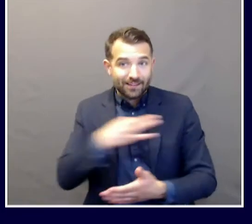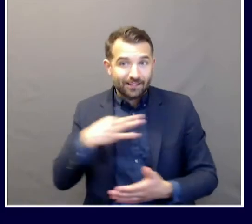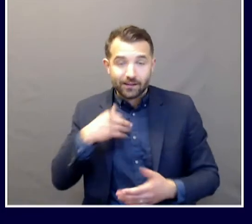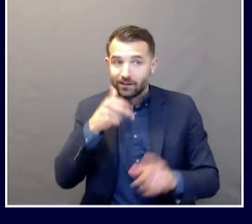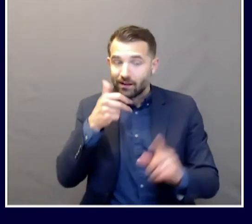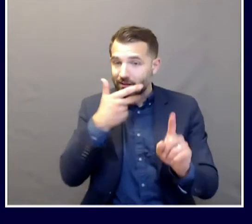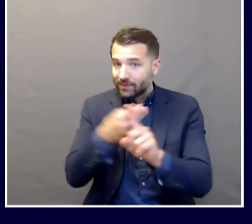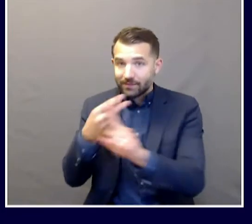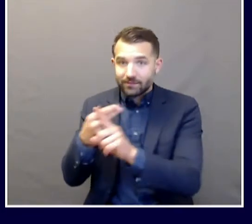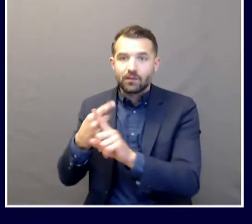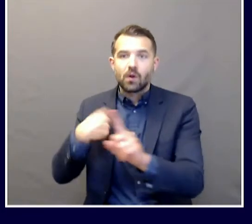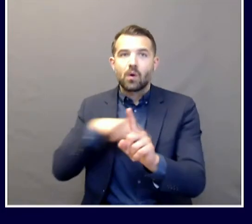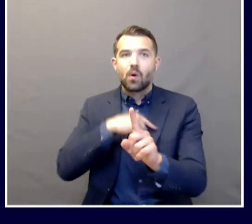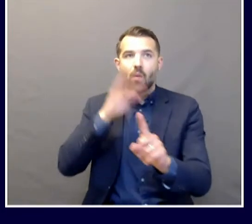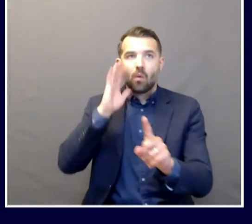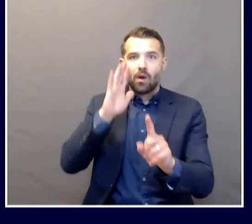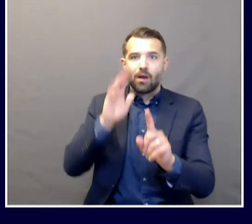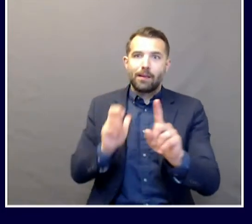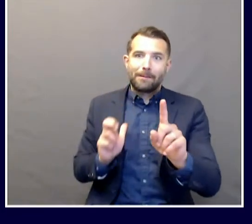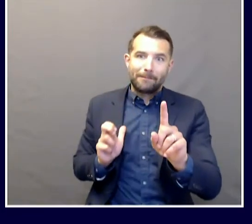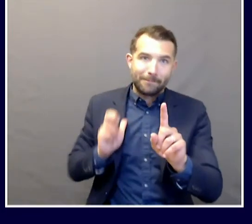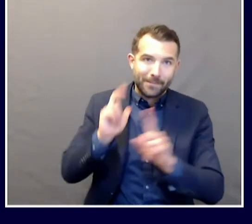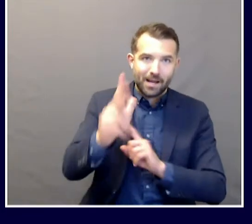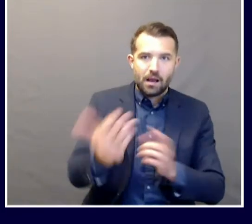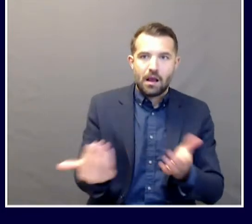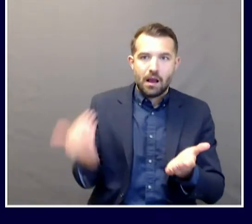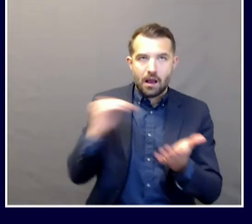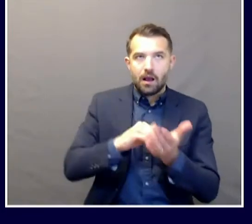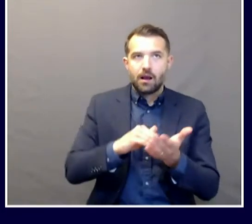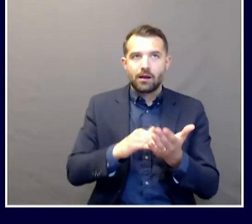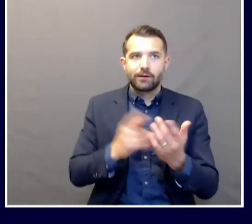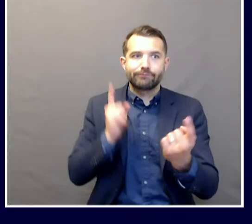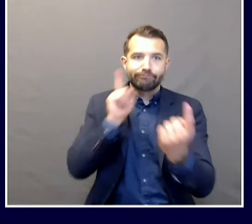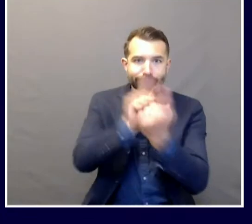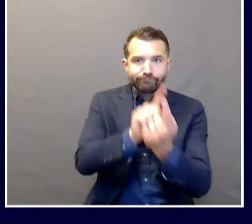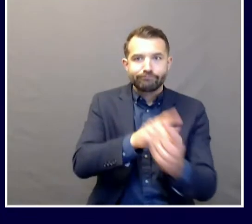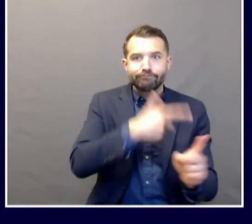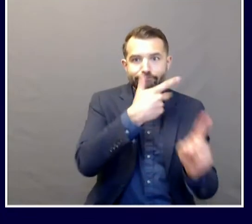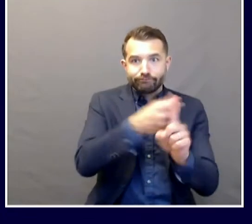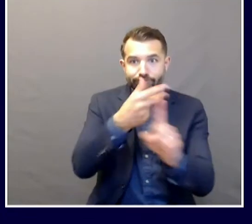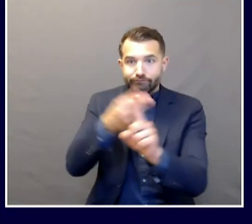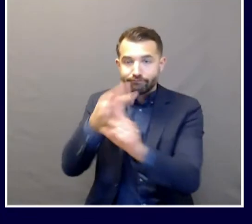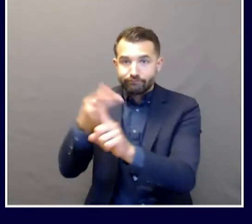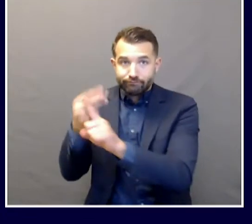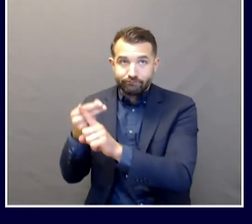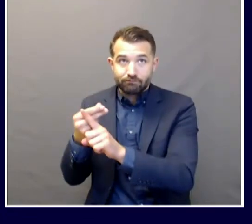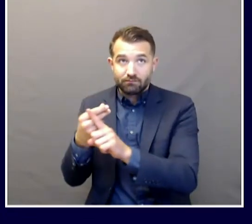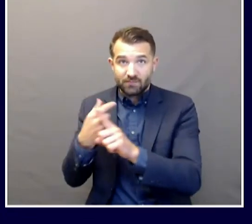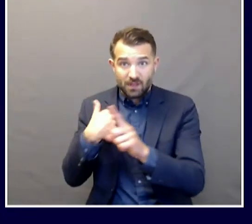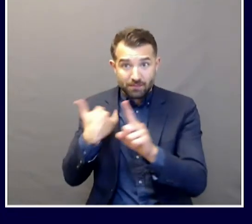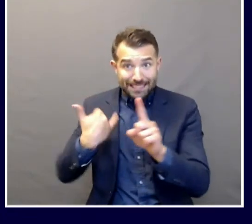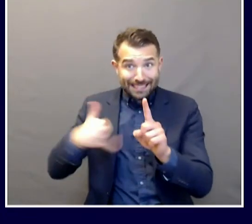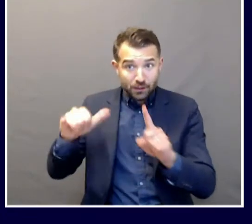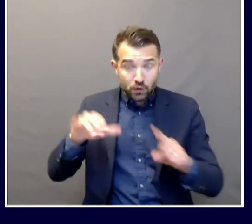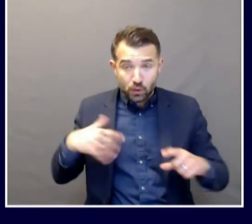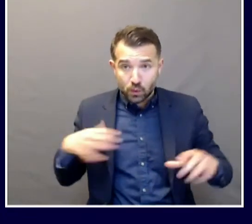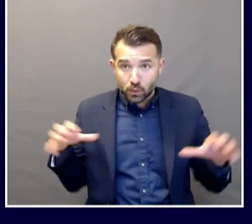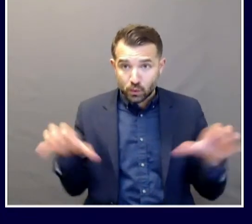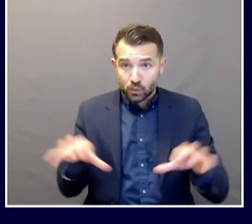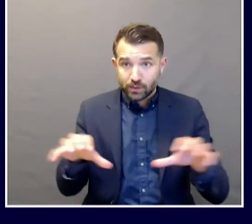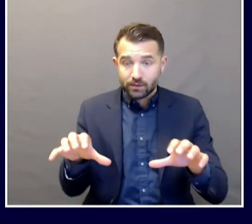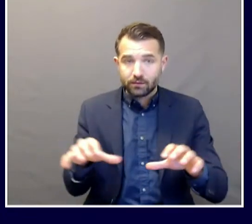doorstep. We're still working with long-term care facilities that need vaccine to get them vaccinated. That's recommendation number